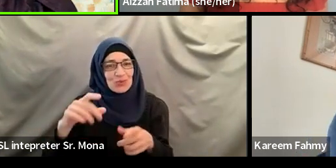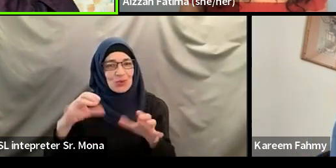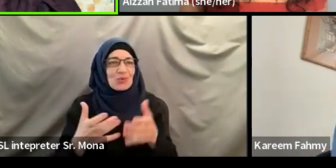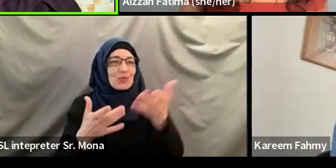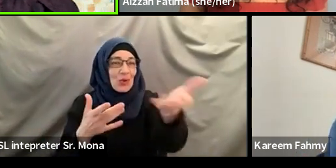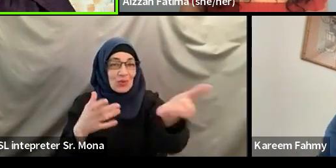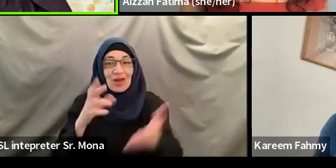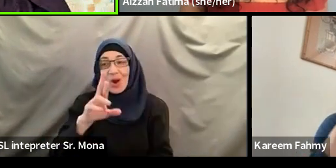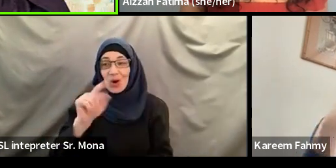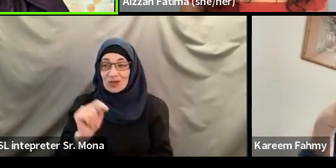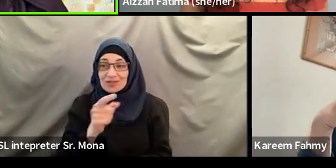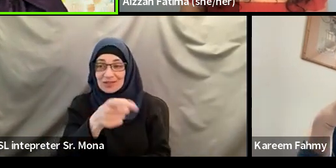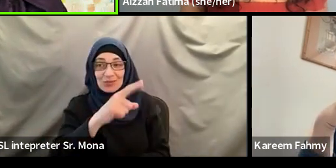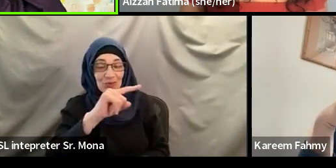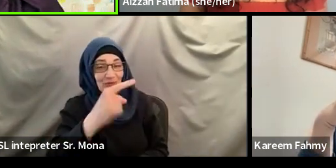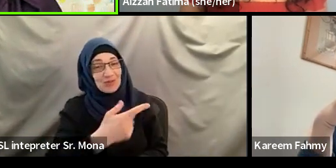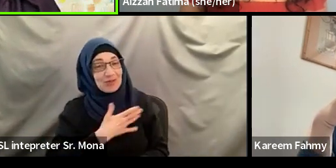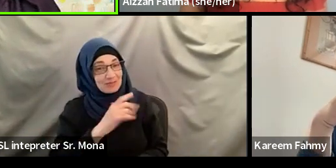my screen, so I'll hand it over to you.